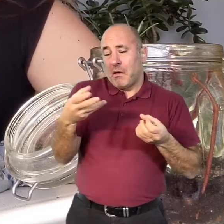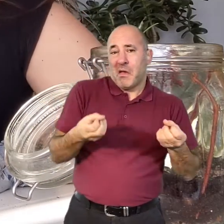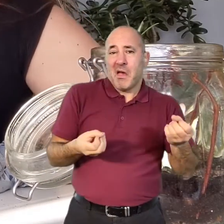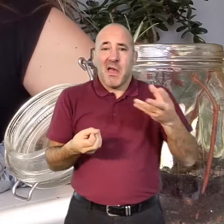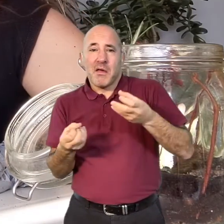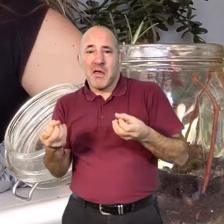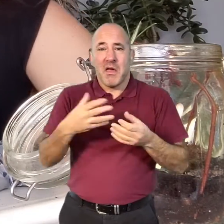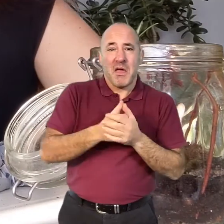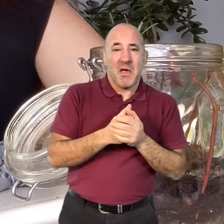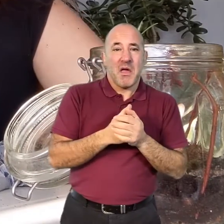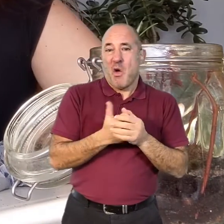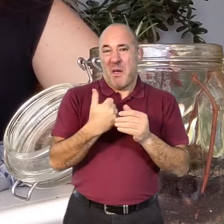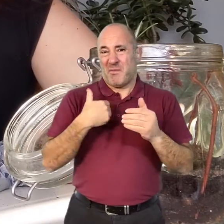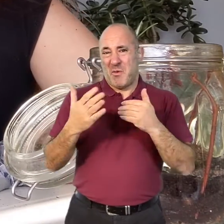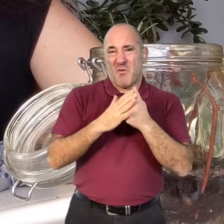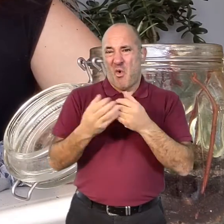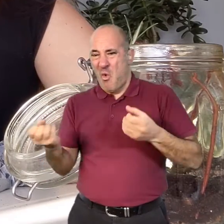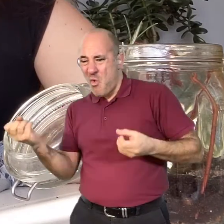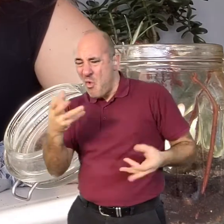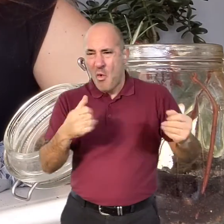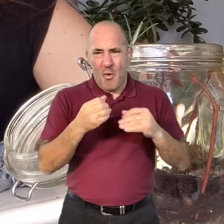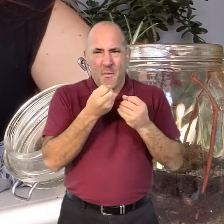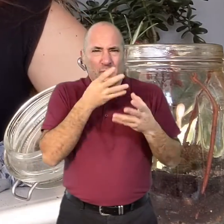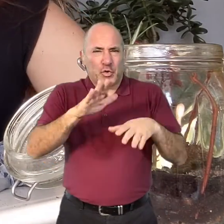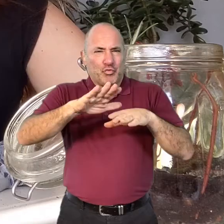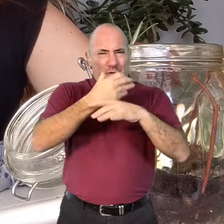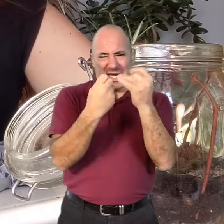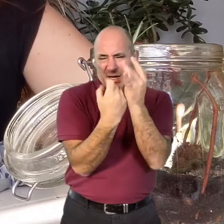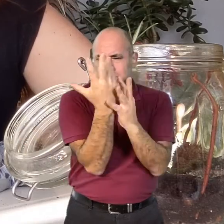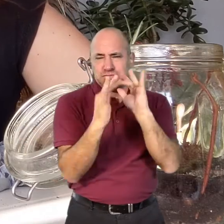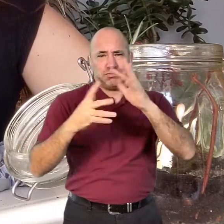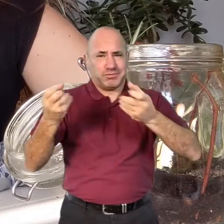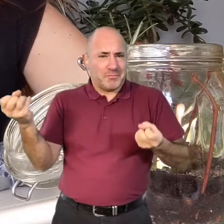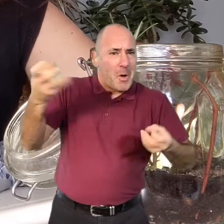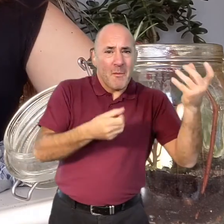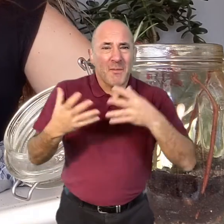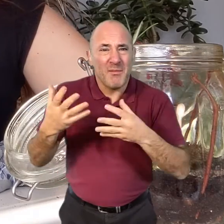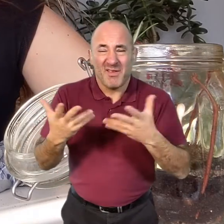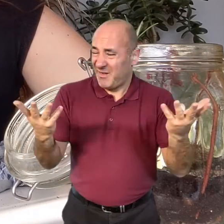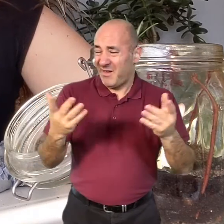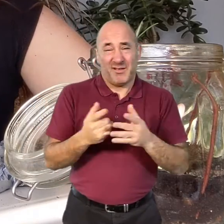or you might want to add more and make your terrarium full of green goodness.